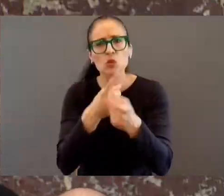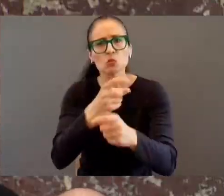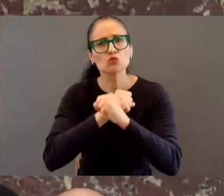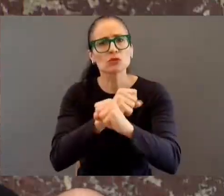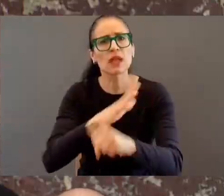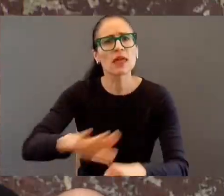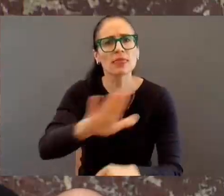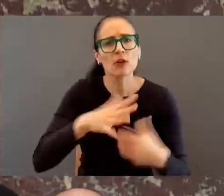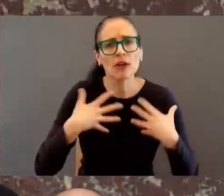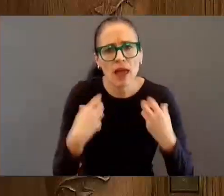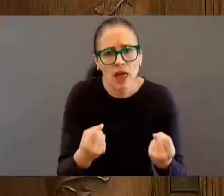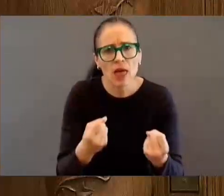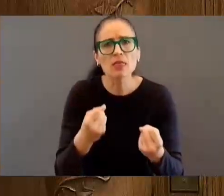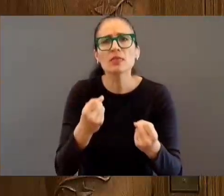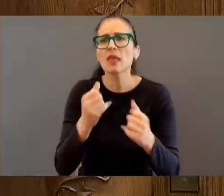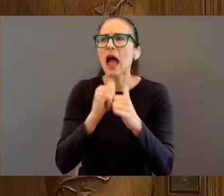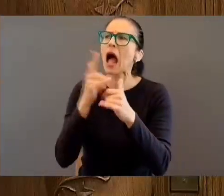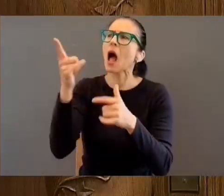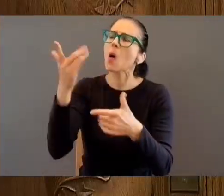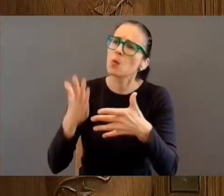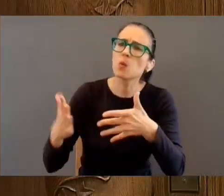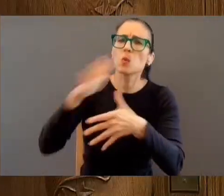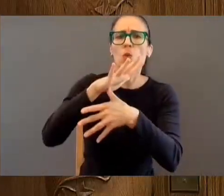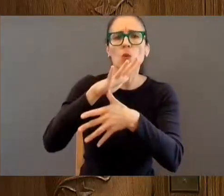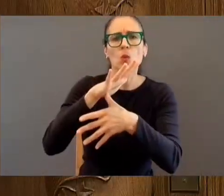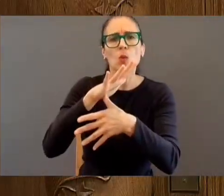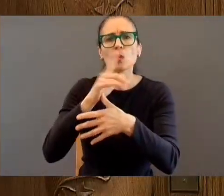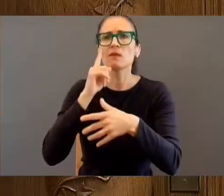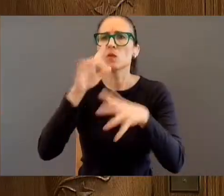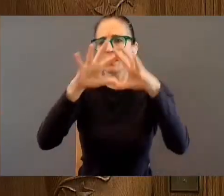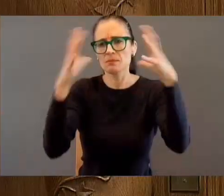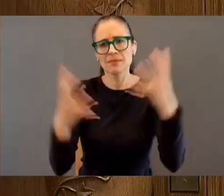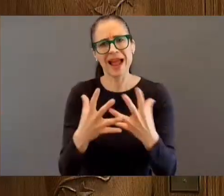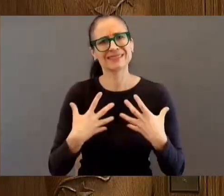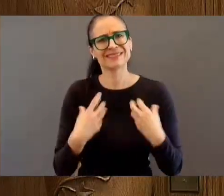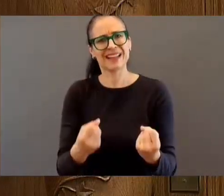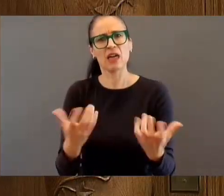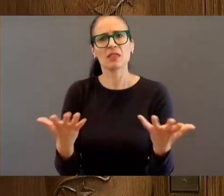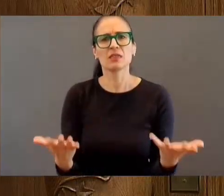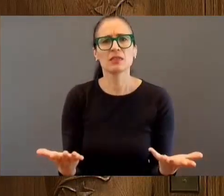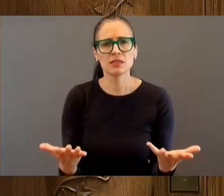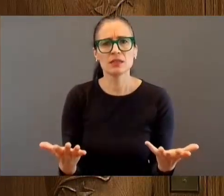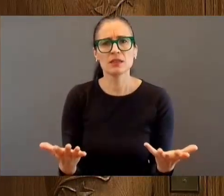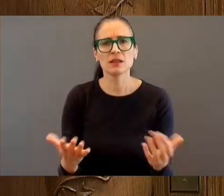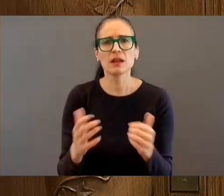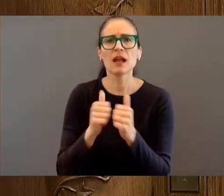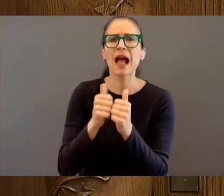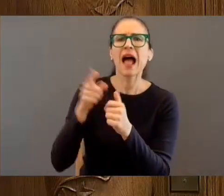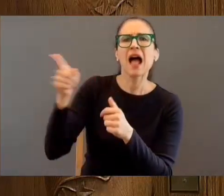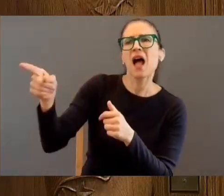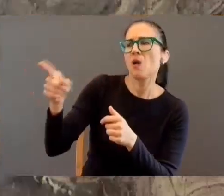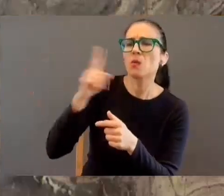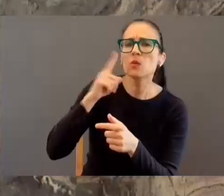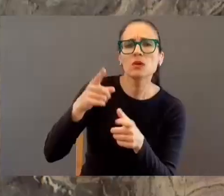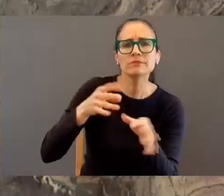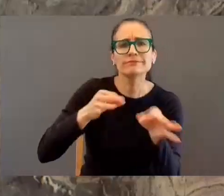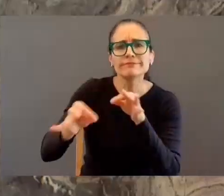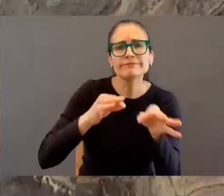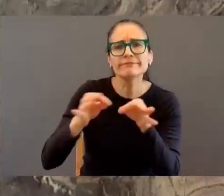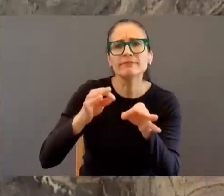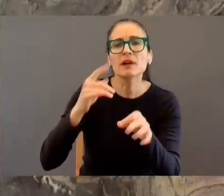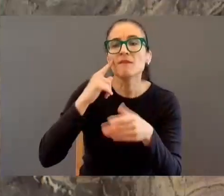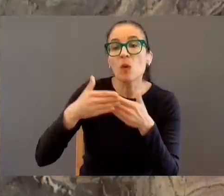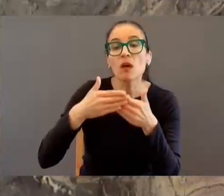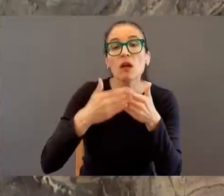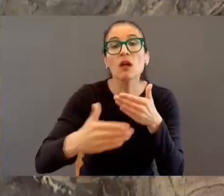British Columbians? Minister of Energy. Well, thank you, Honourable Speaker, and it's by taking the actions